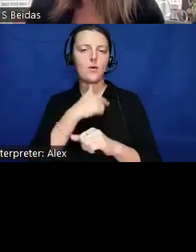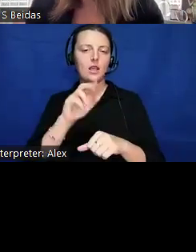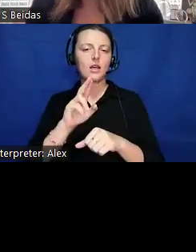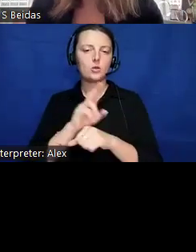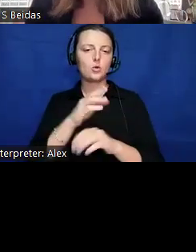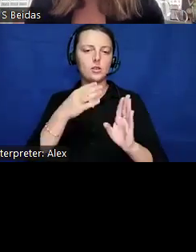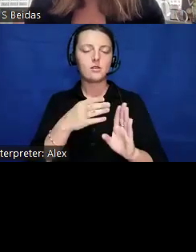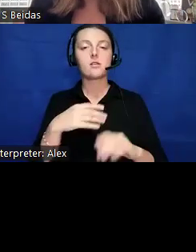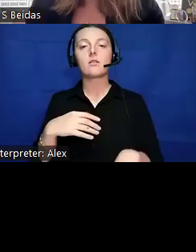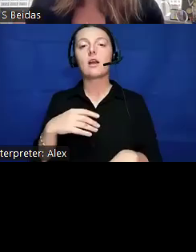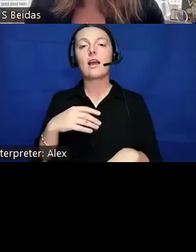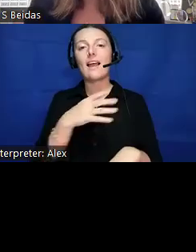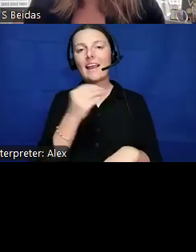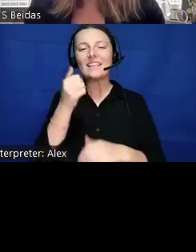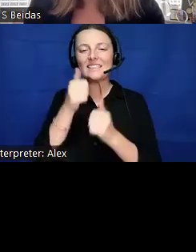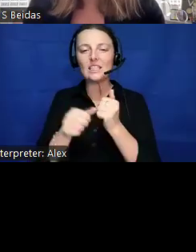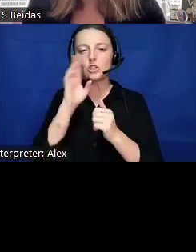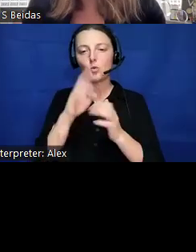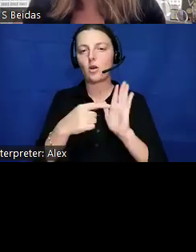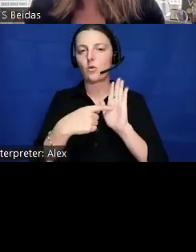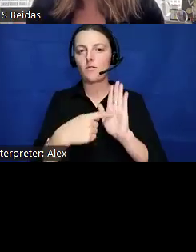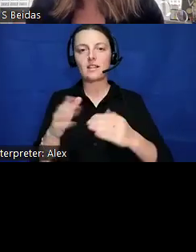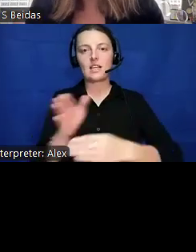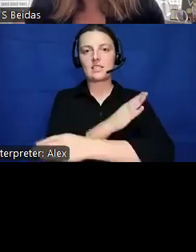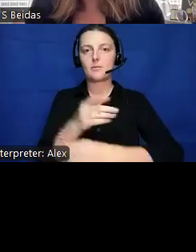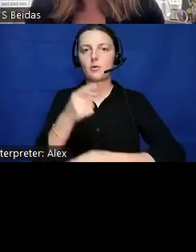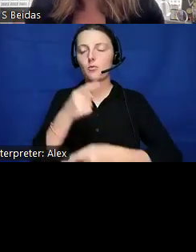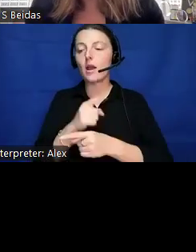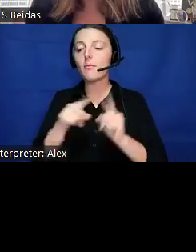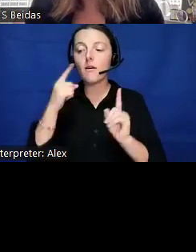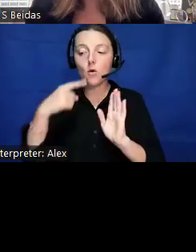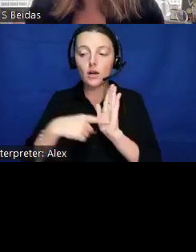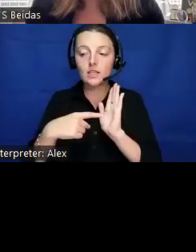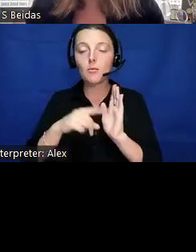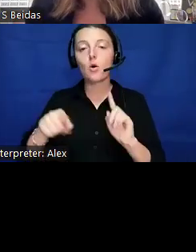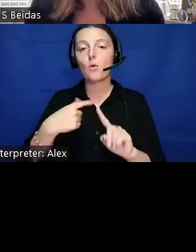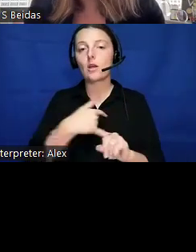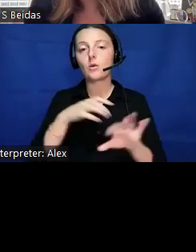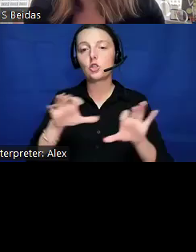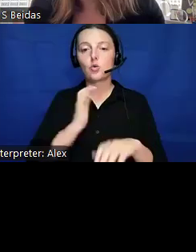these reflects a continuum. But for example, when we do our studies, we